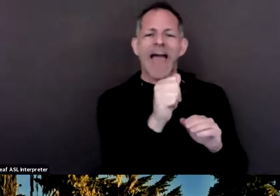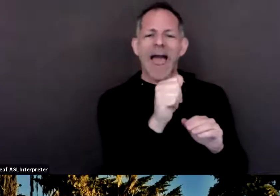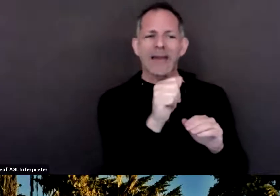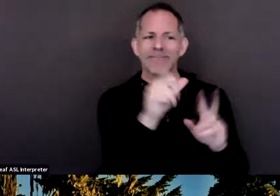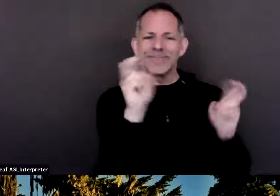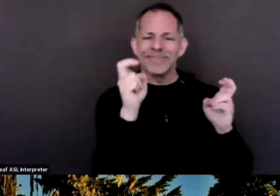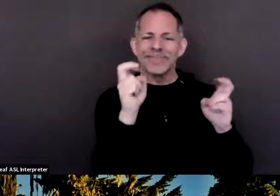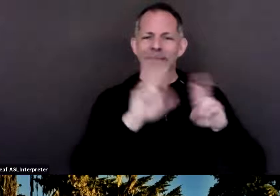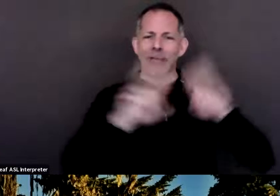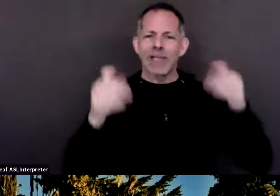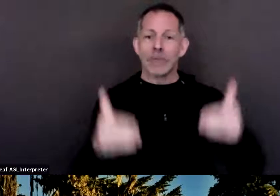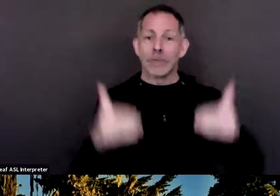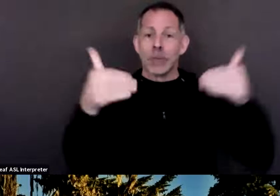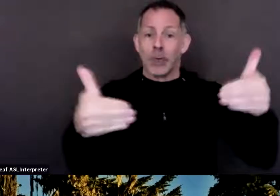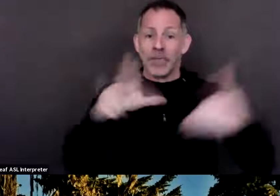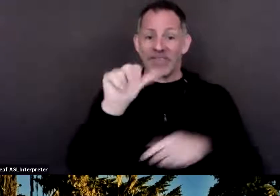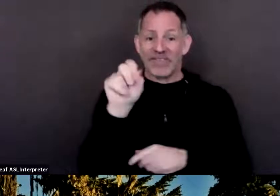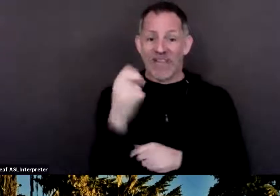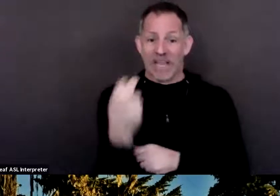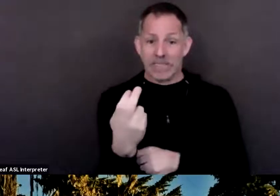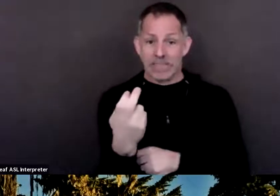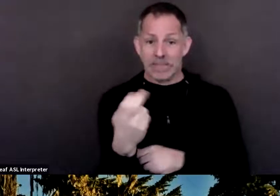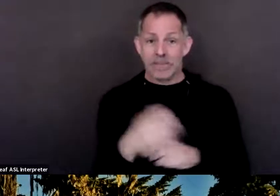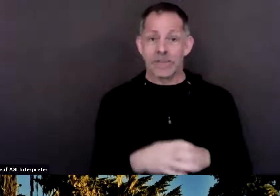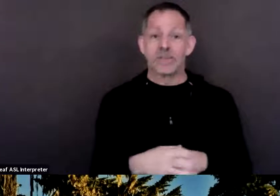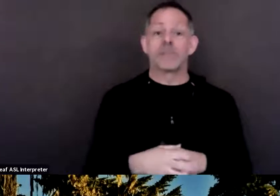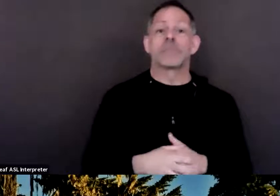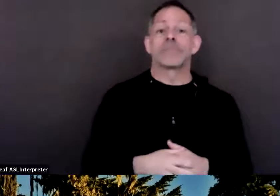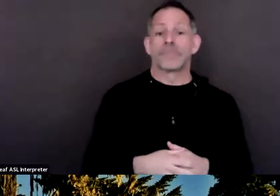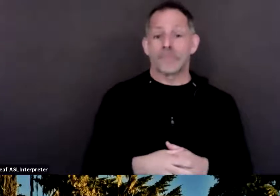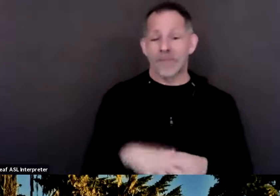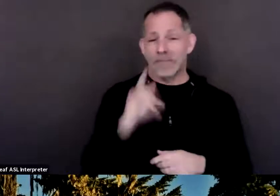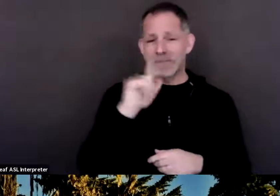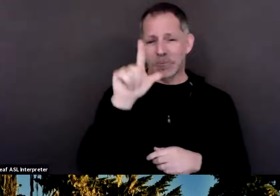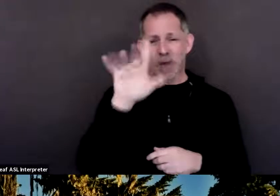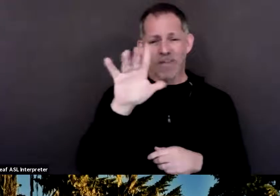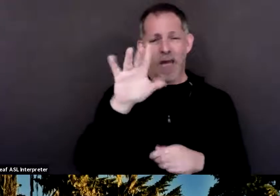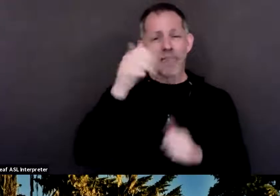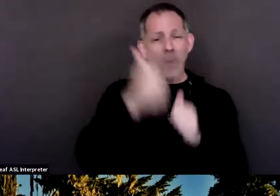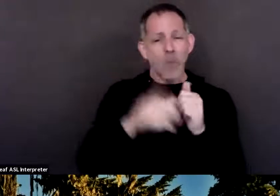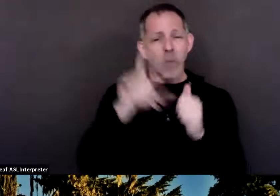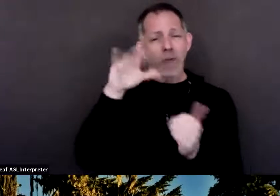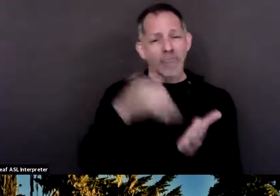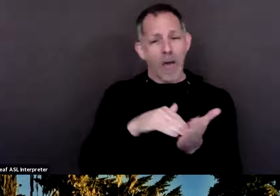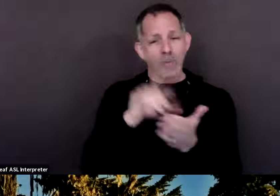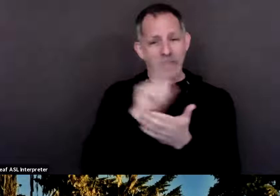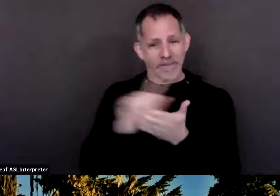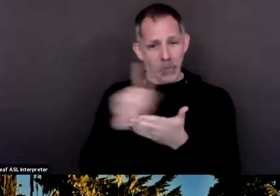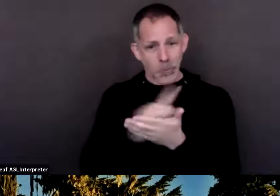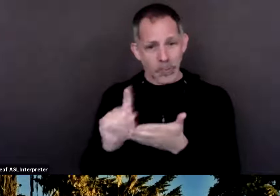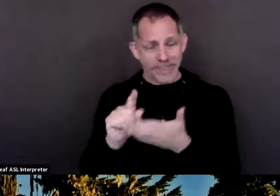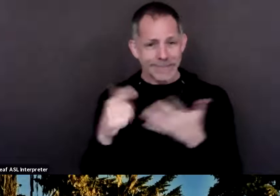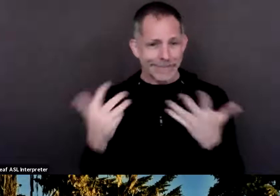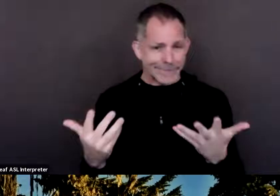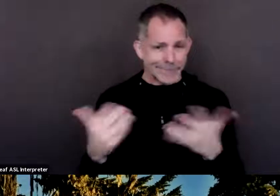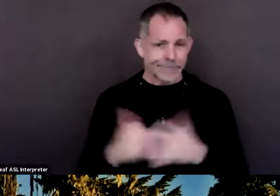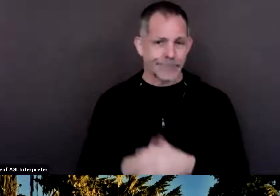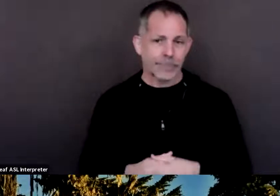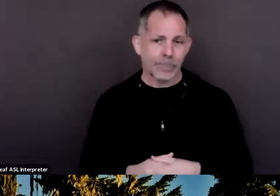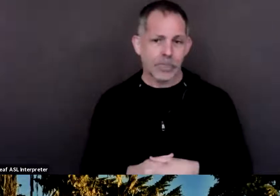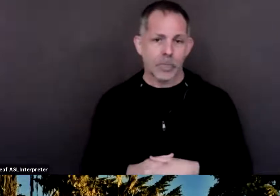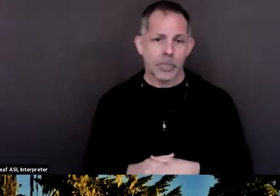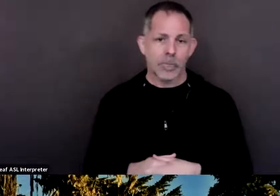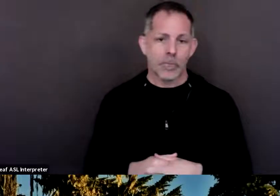hospitalizations per 100,000 per week. So that puts us on the threshold and in serious jeopardy of sliding back into phase 2